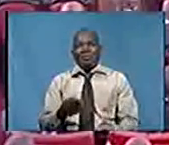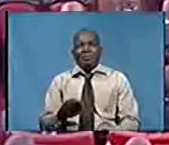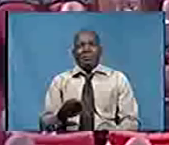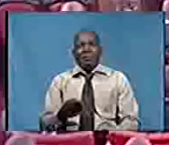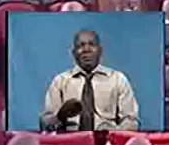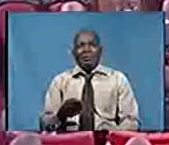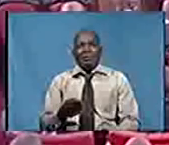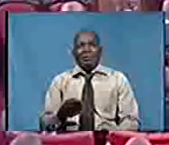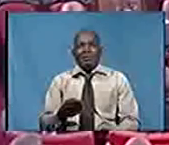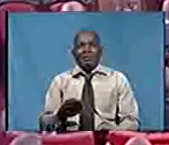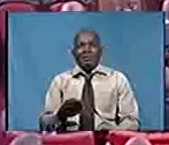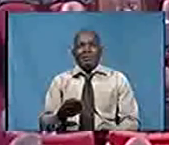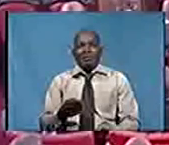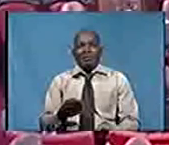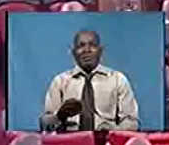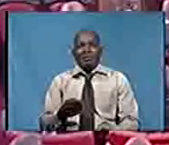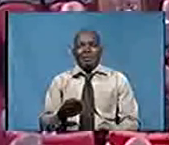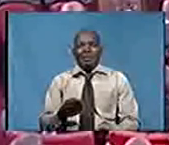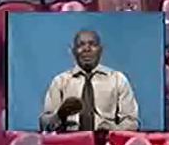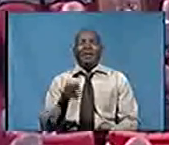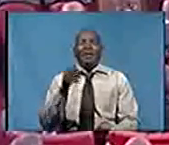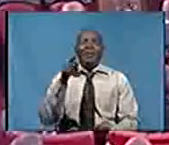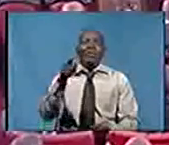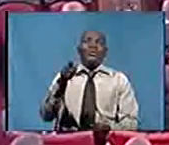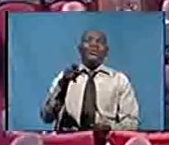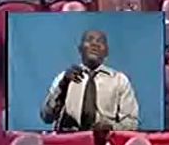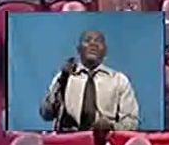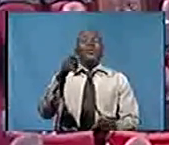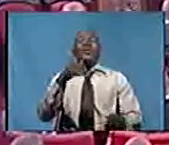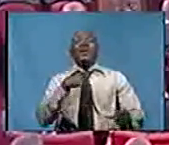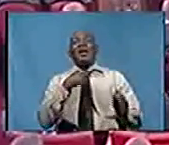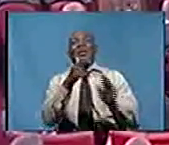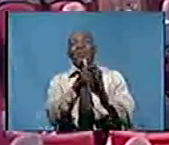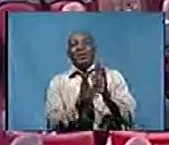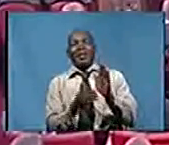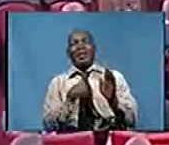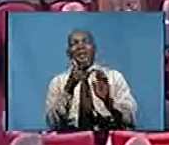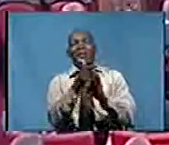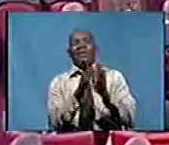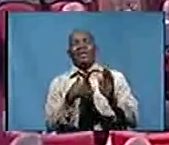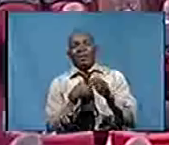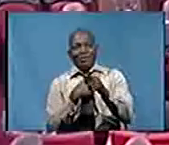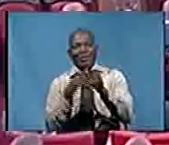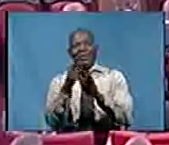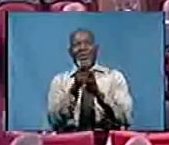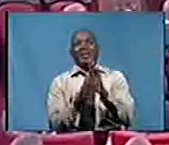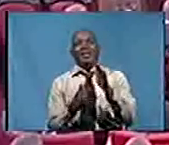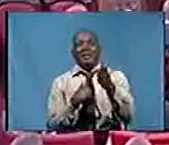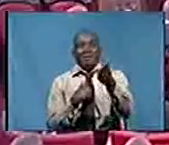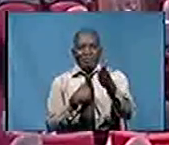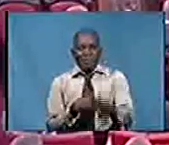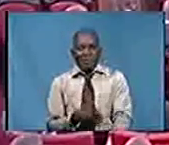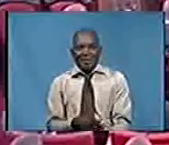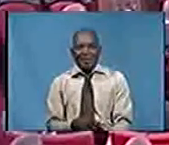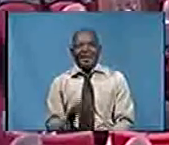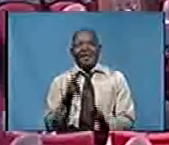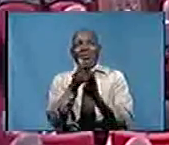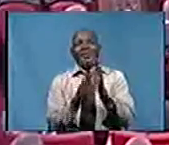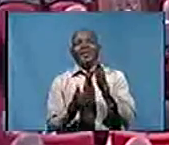you have something? Yes, so my lord. Oh, my lord. Yeah, I should have announced himself. Very respectfully, I appear for